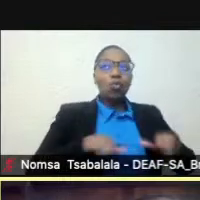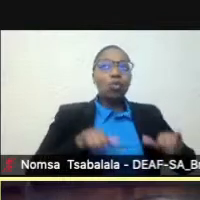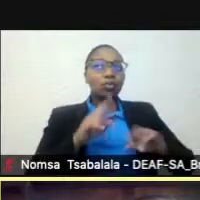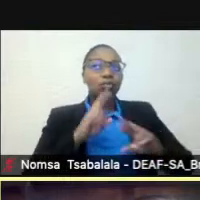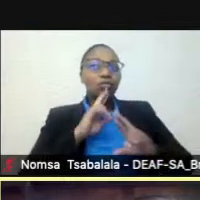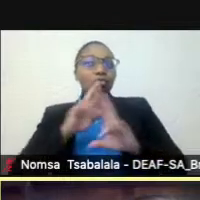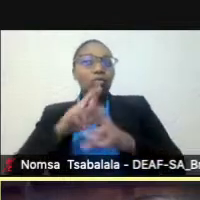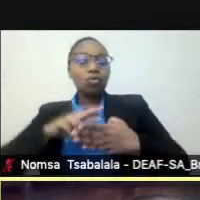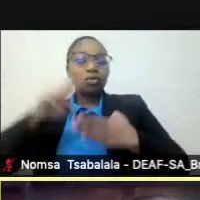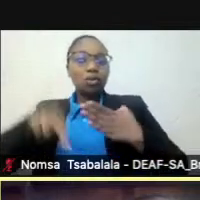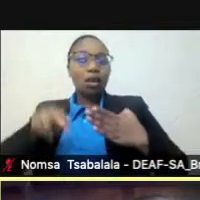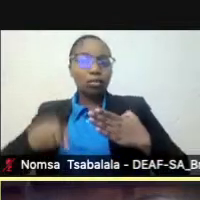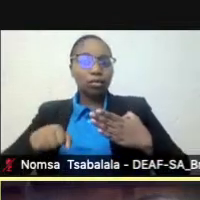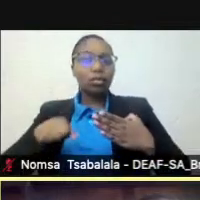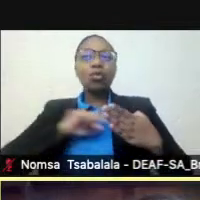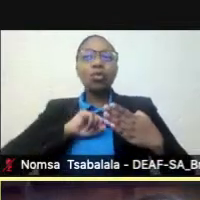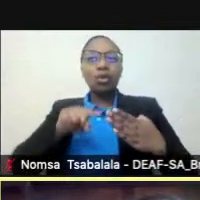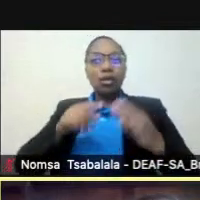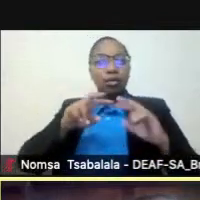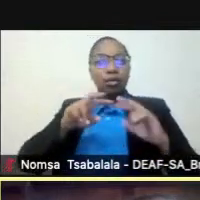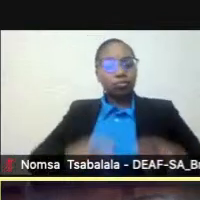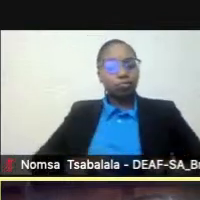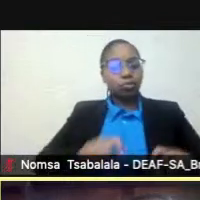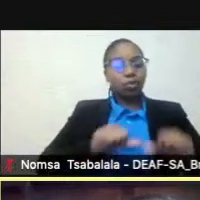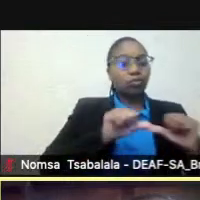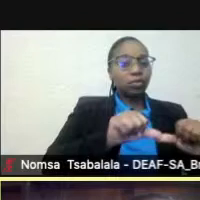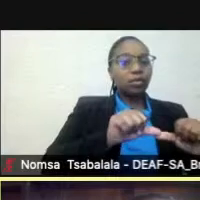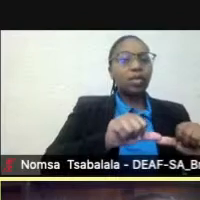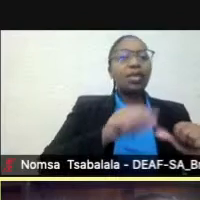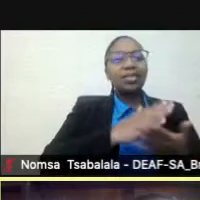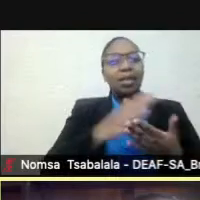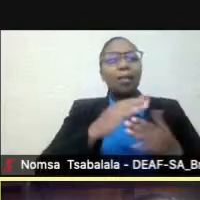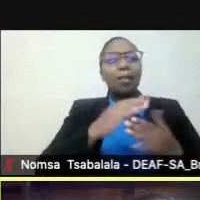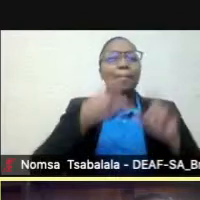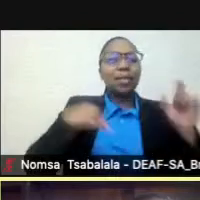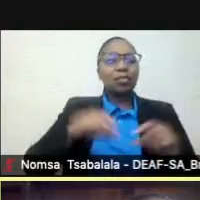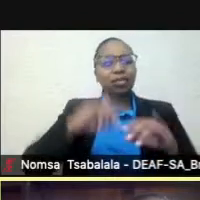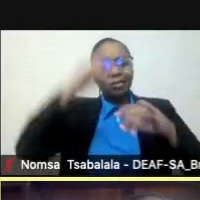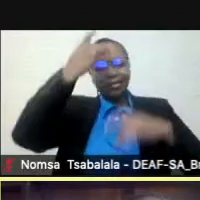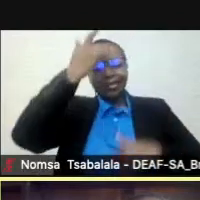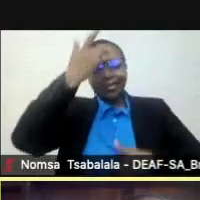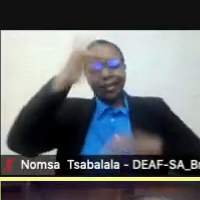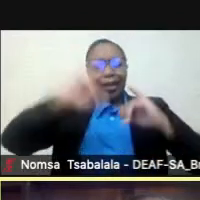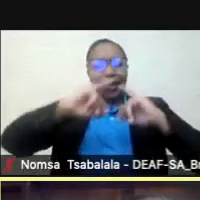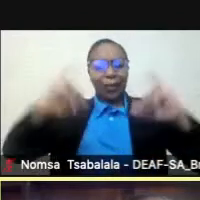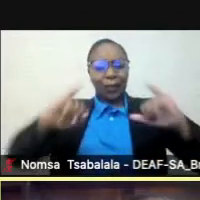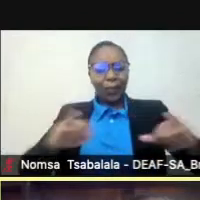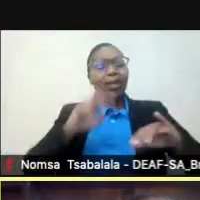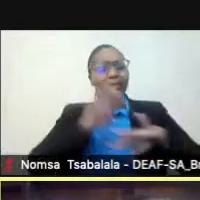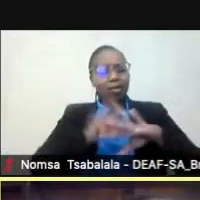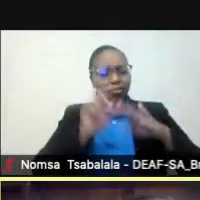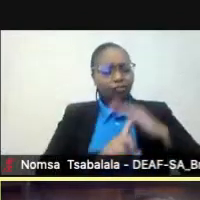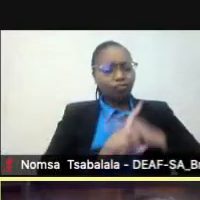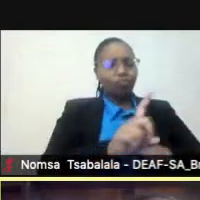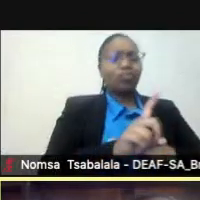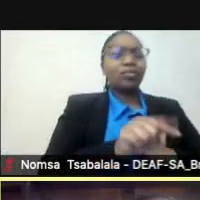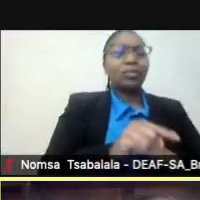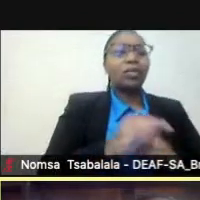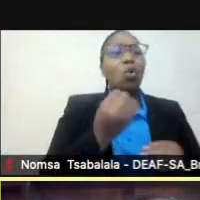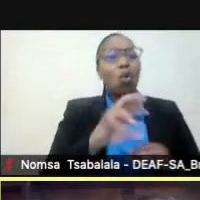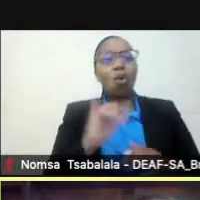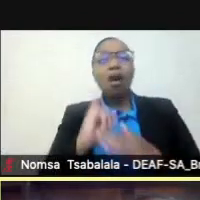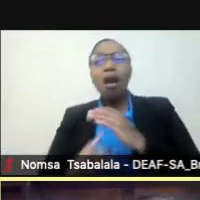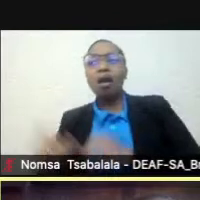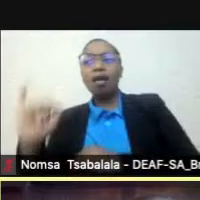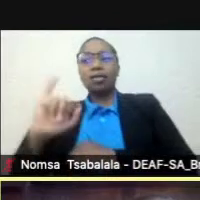are under investigation are very ill and needing hospitalization, more than needing quarantine and isolation. So